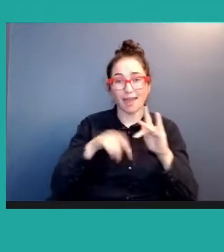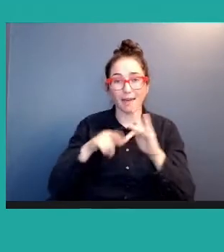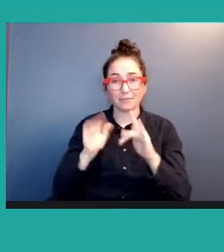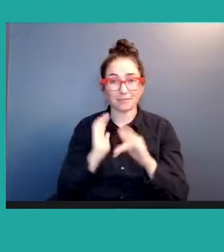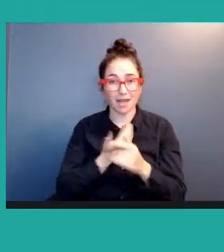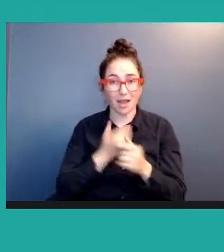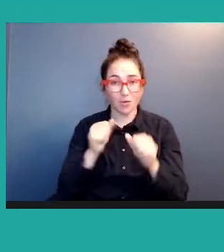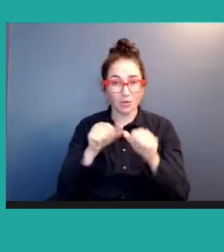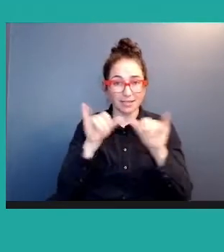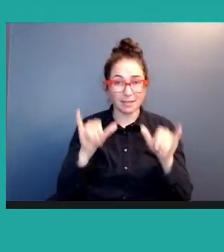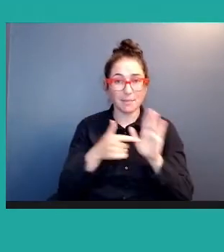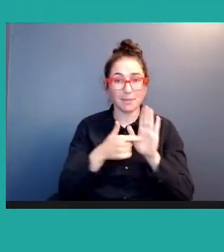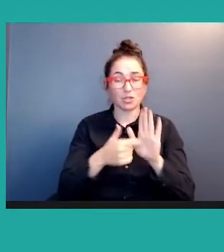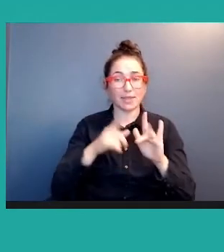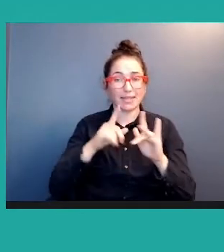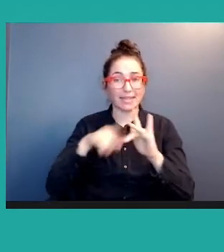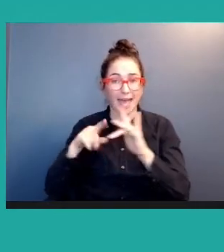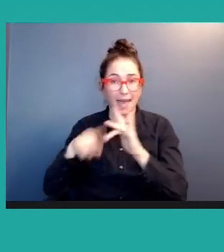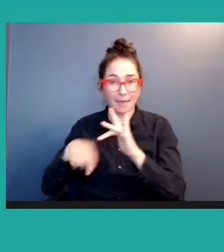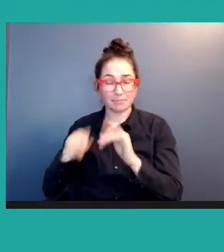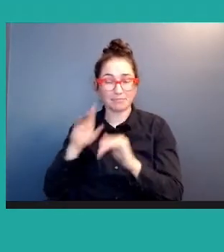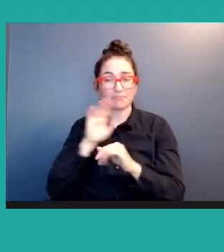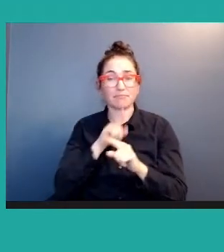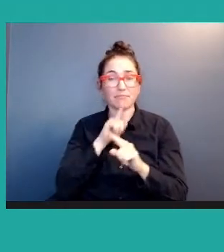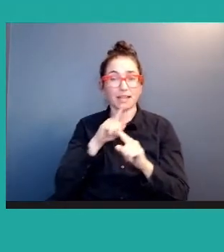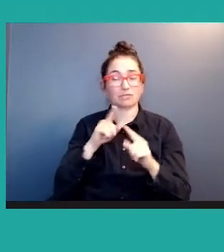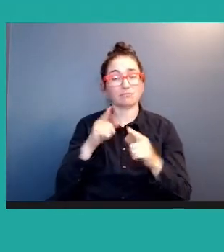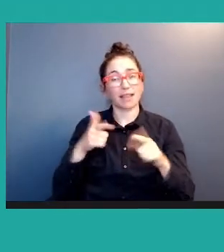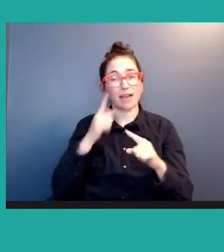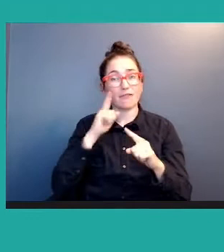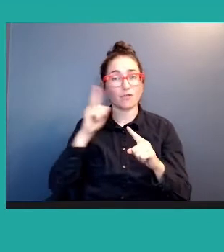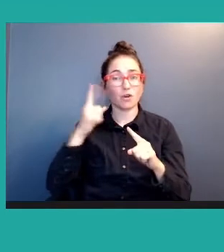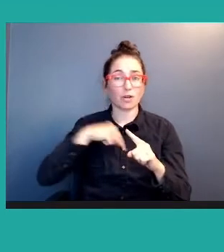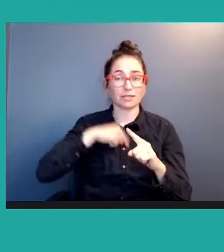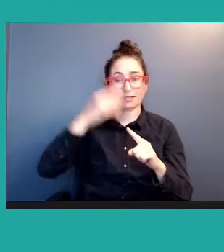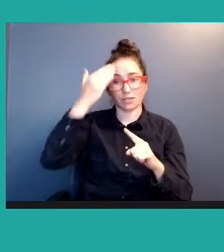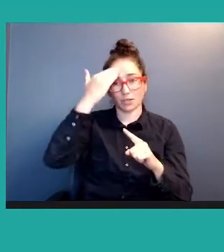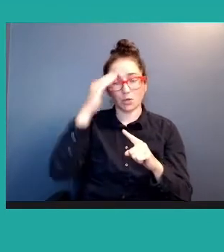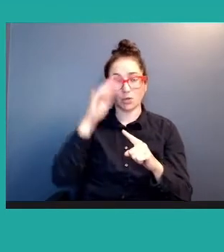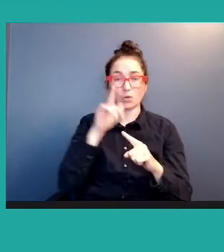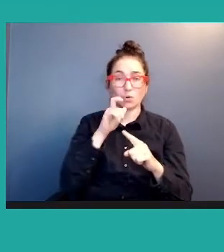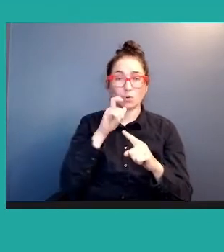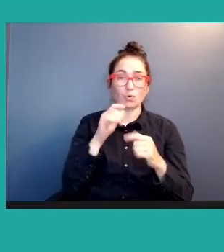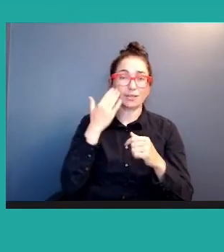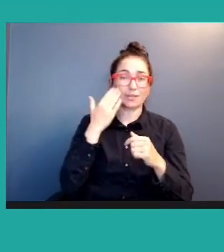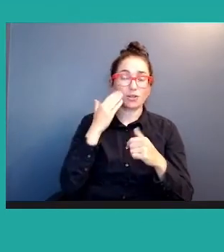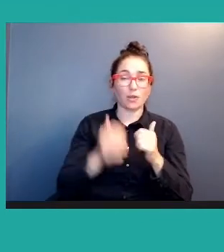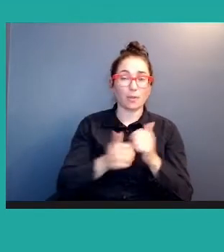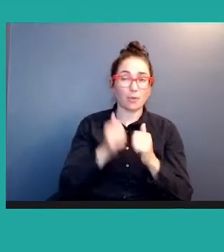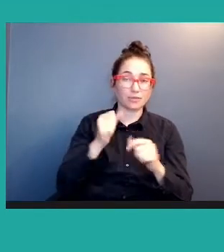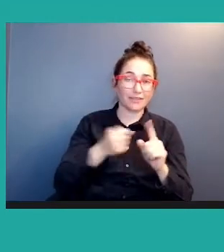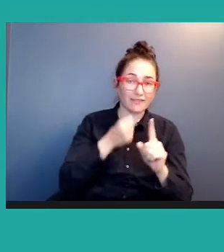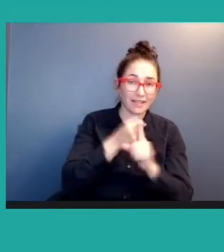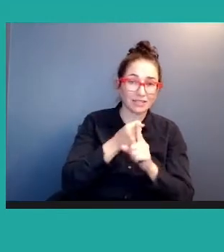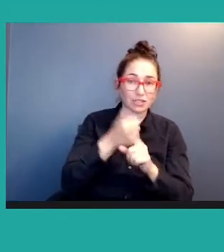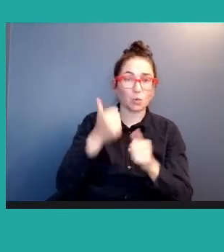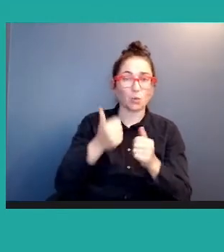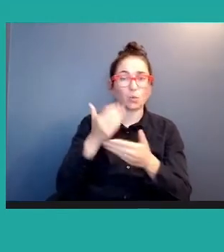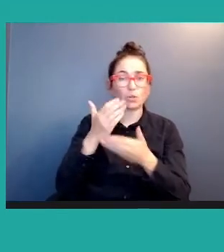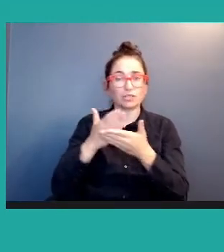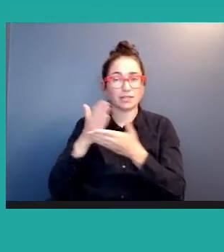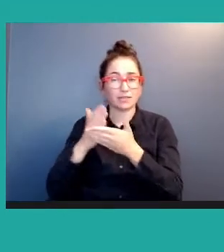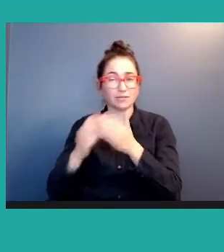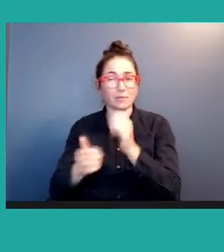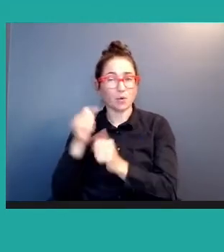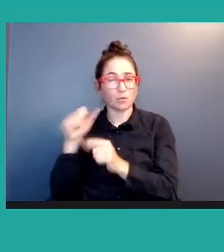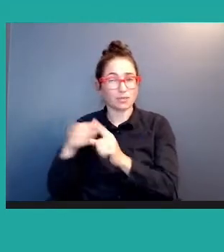the gaps, that actually allows us to know who was the most affected, what sectors were the most hit. And through that, we can